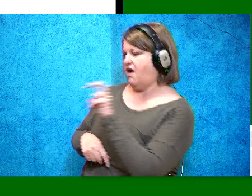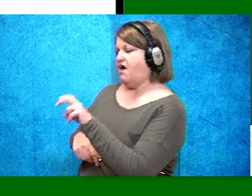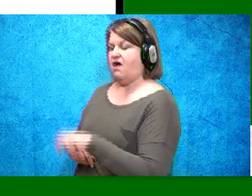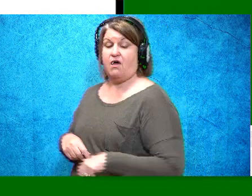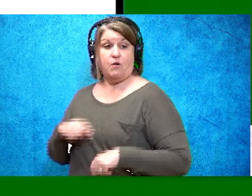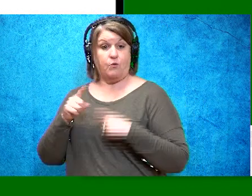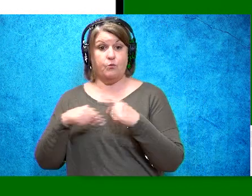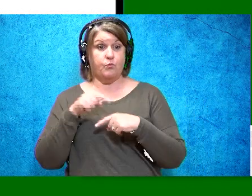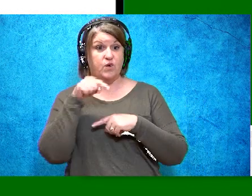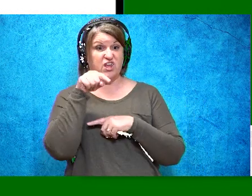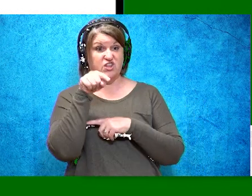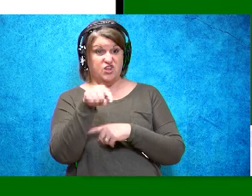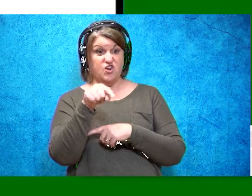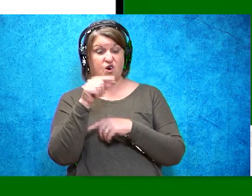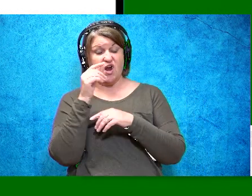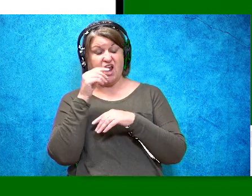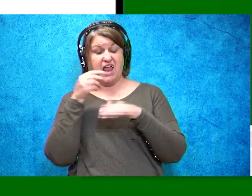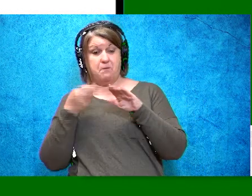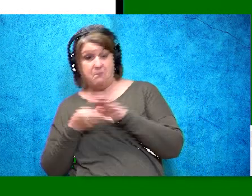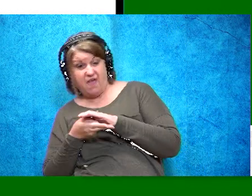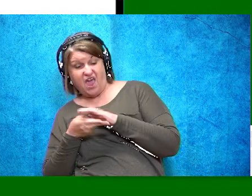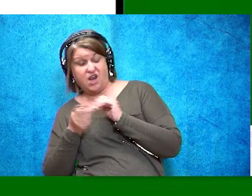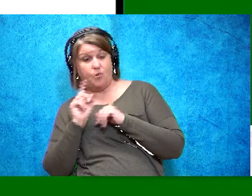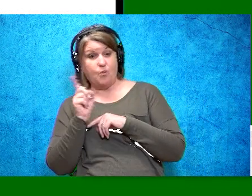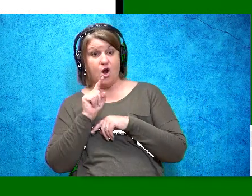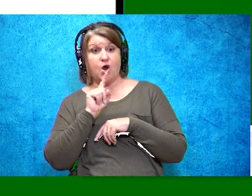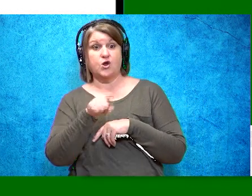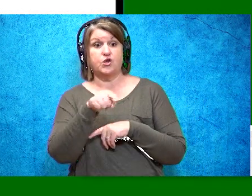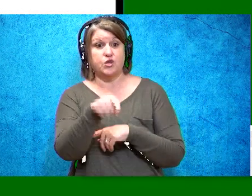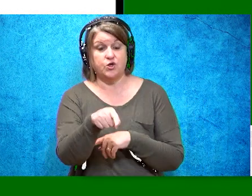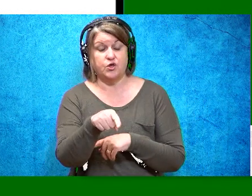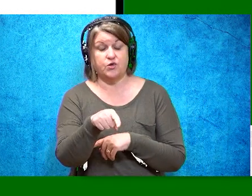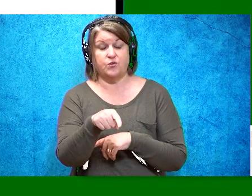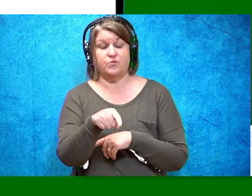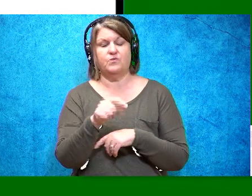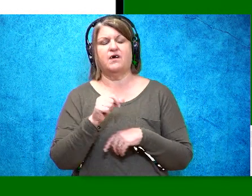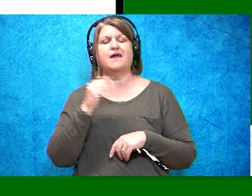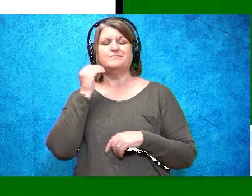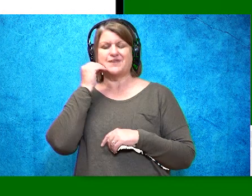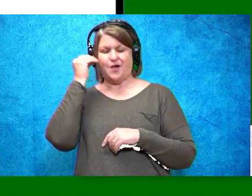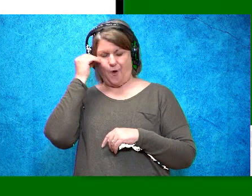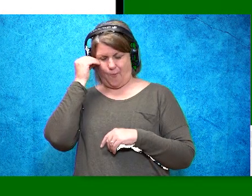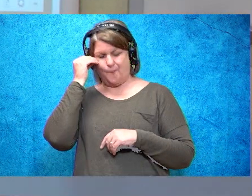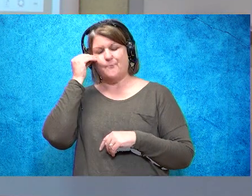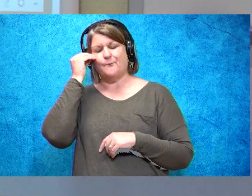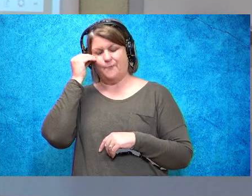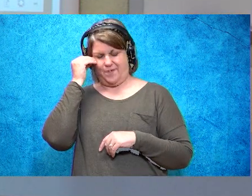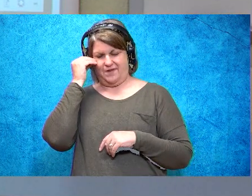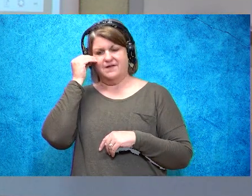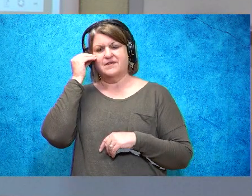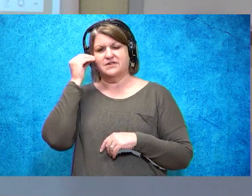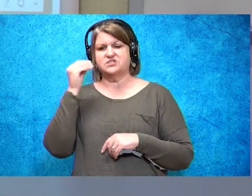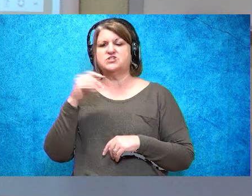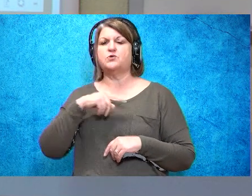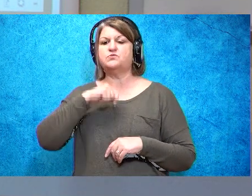That's right, you're at home. So where were the characters in the story? They were at Toad's house. Good